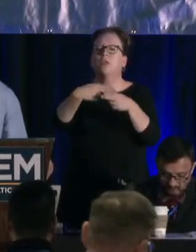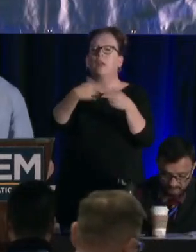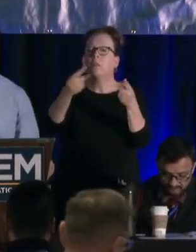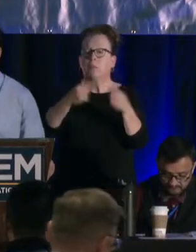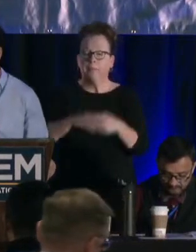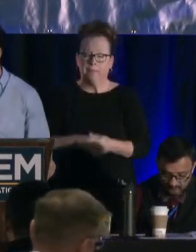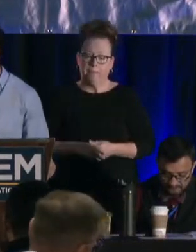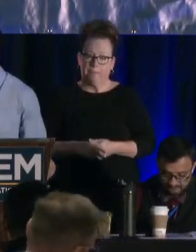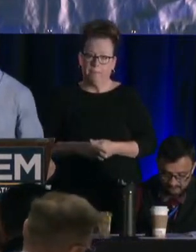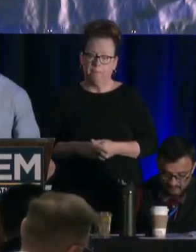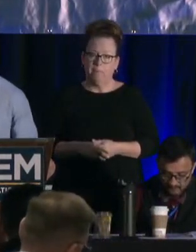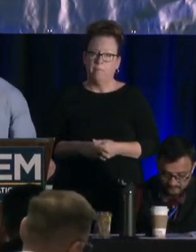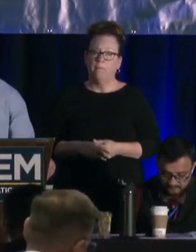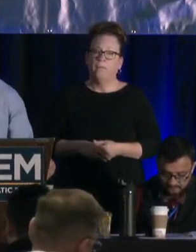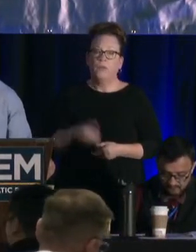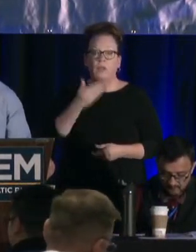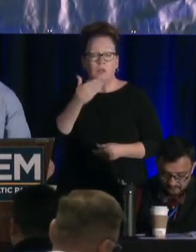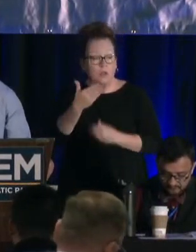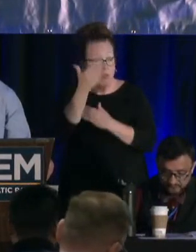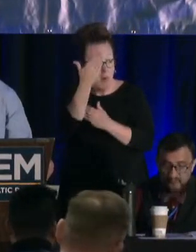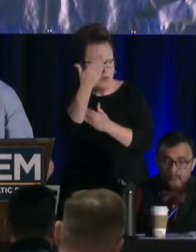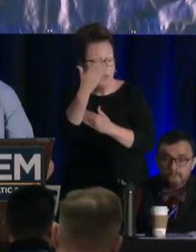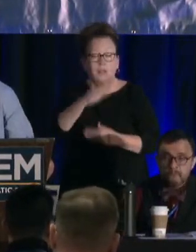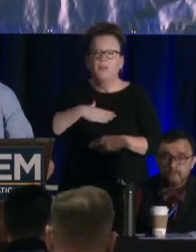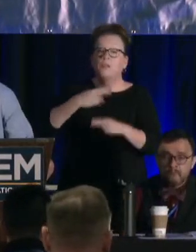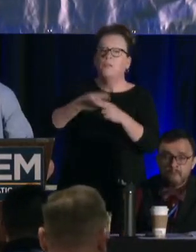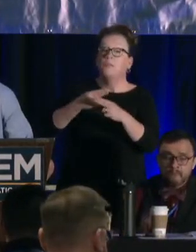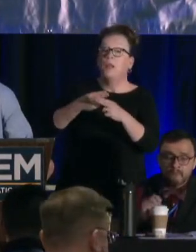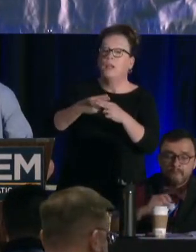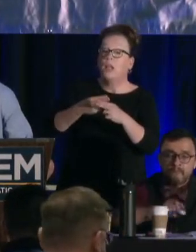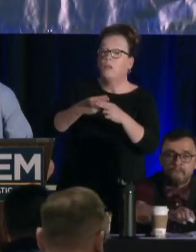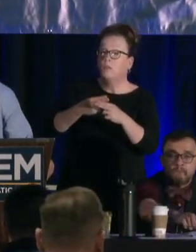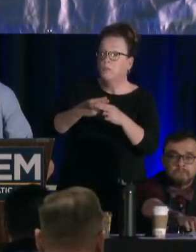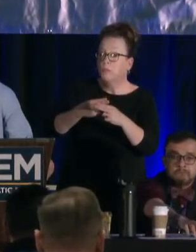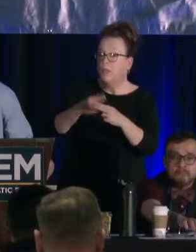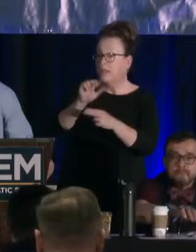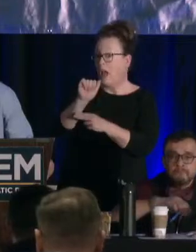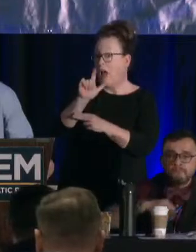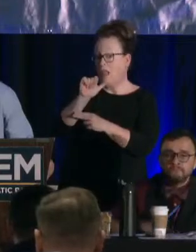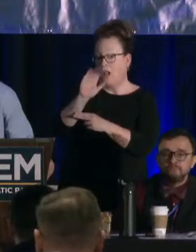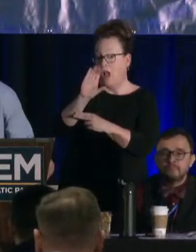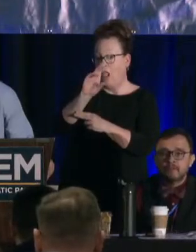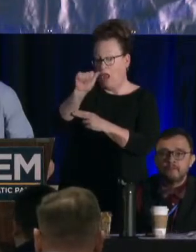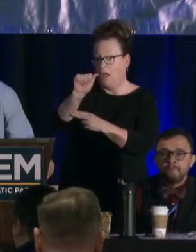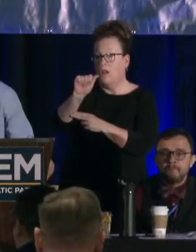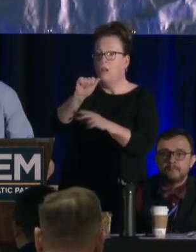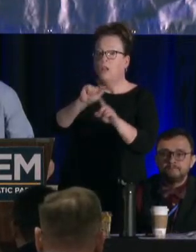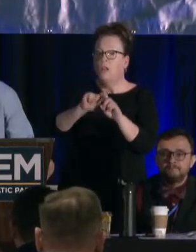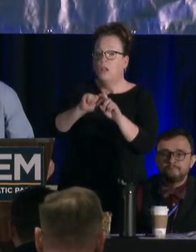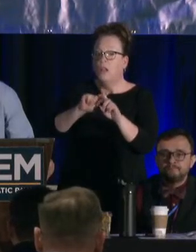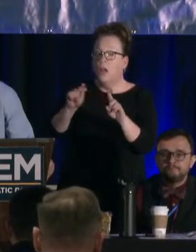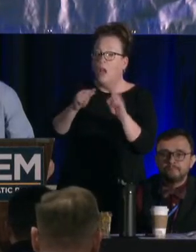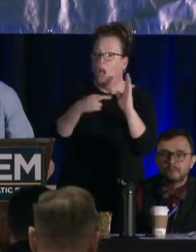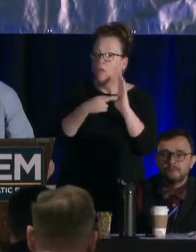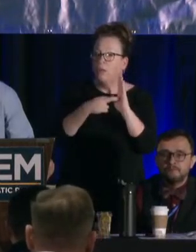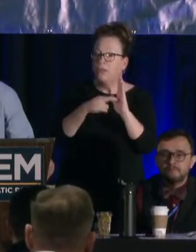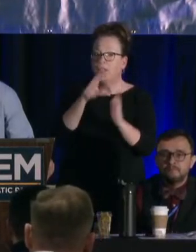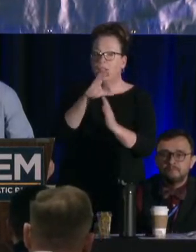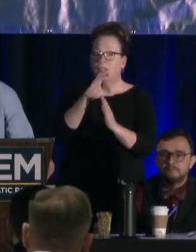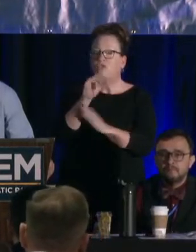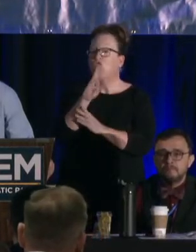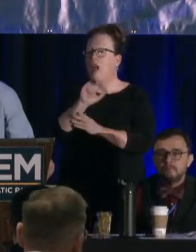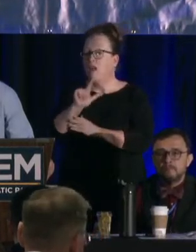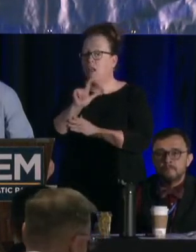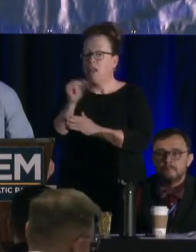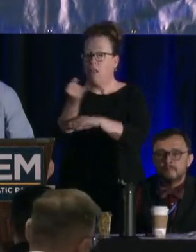go ahead, and you have 1 minute. Good morning, everyone. My name is Dr. Kevin Hayakawa. I'm an assistant professor of physics at CSU Channel Islands, an